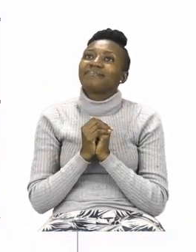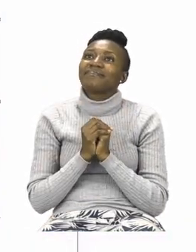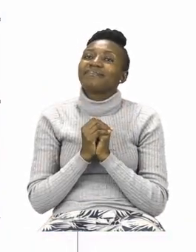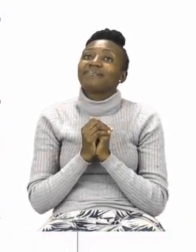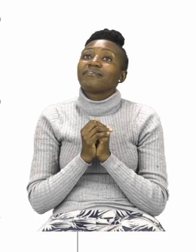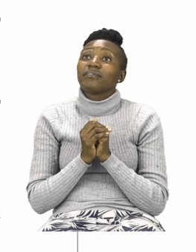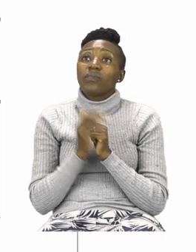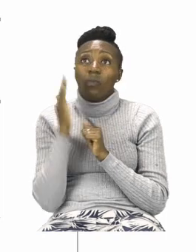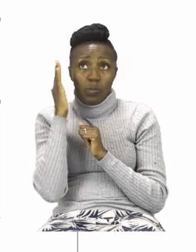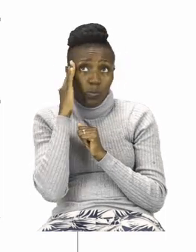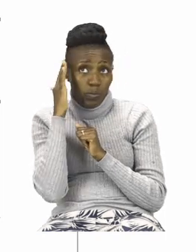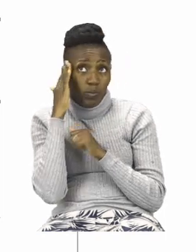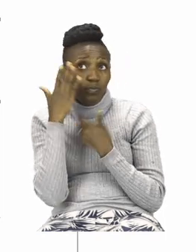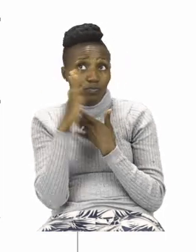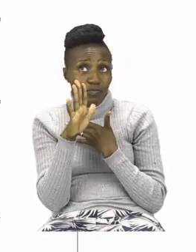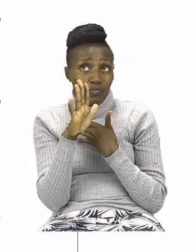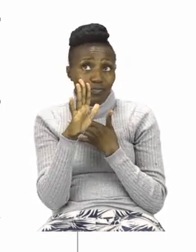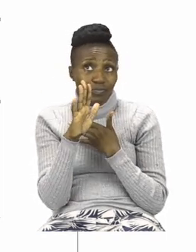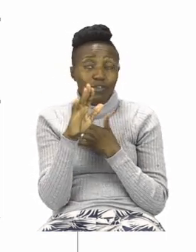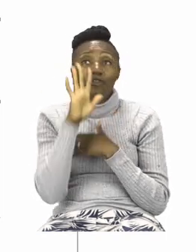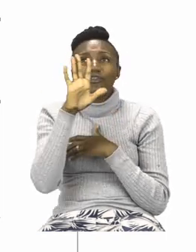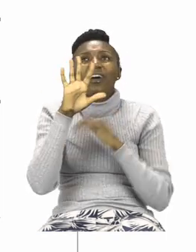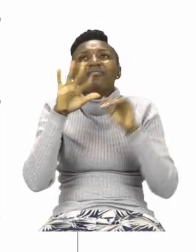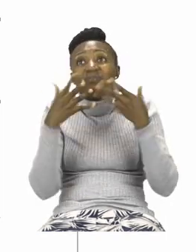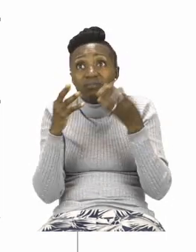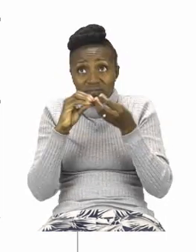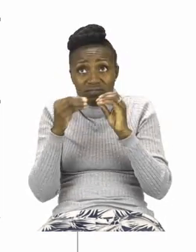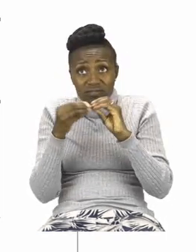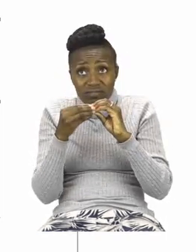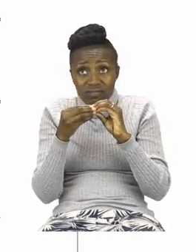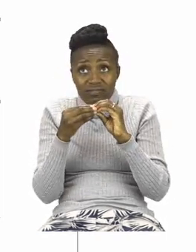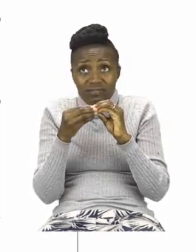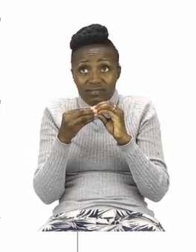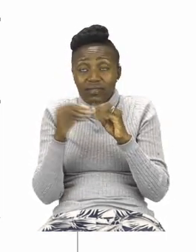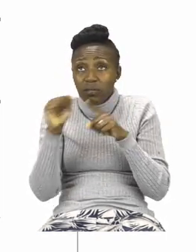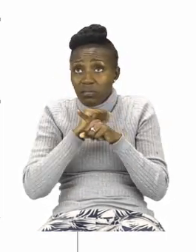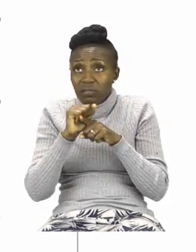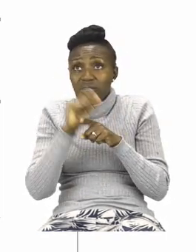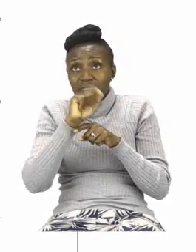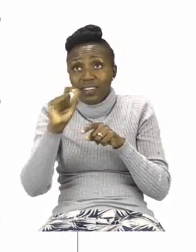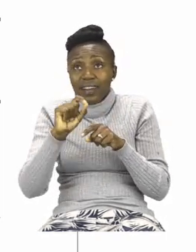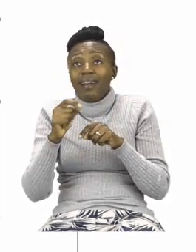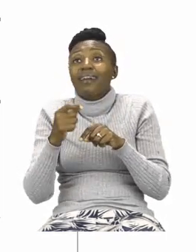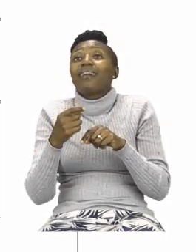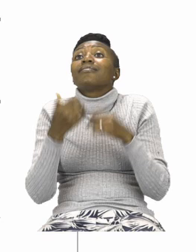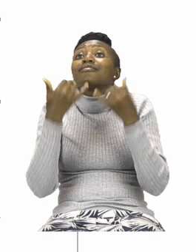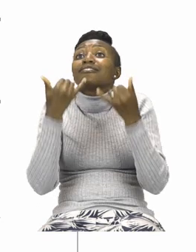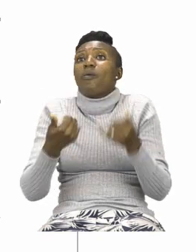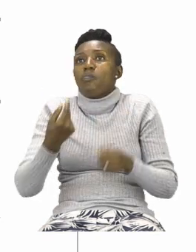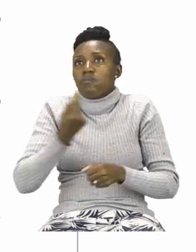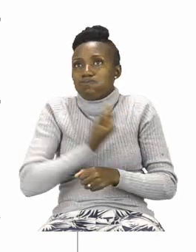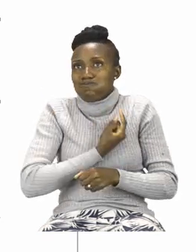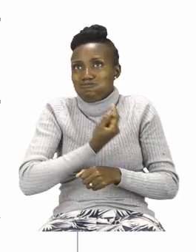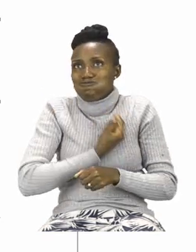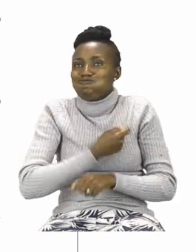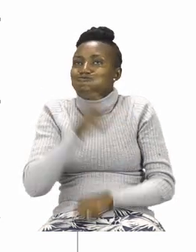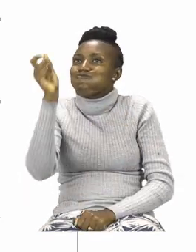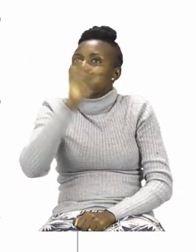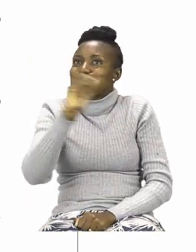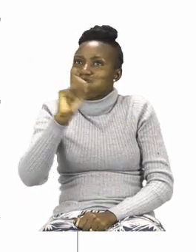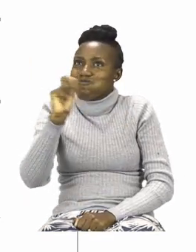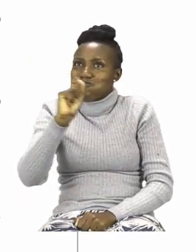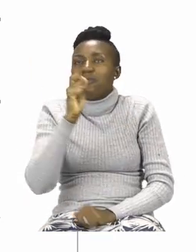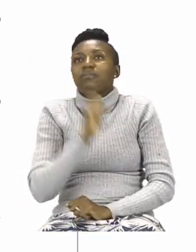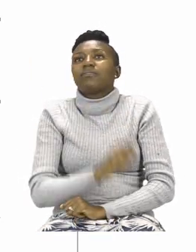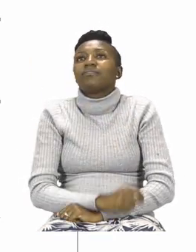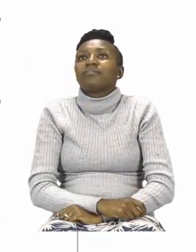number 5 looks like and we know how to trace it, it is going to be time for you to write it. Now I'd like you